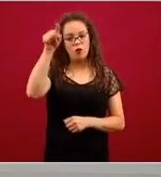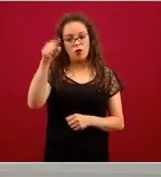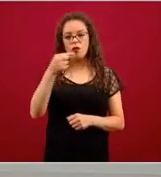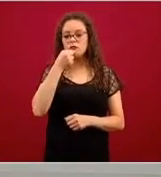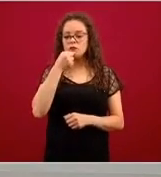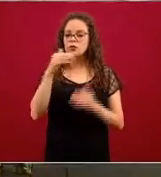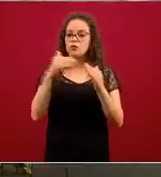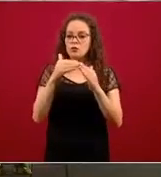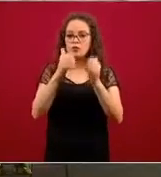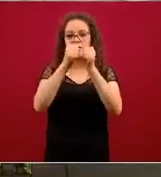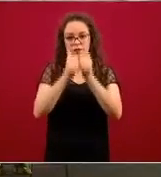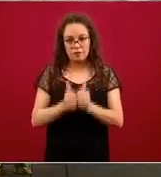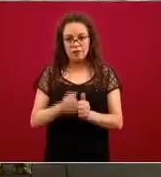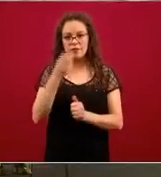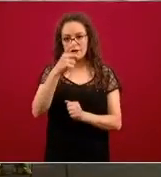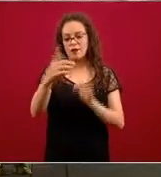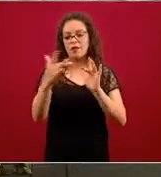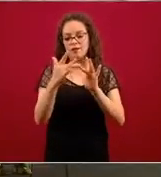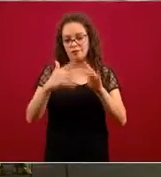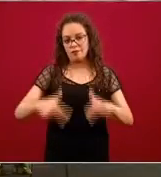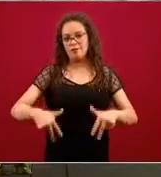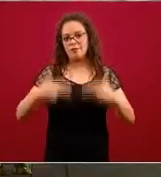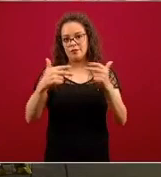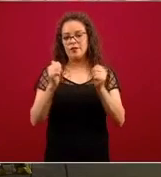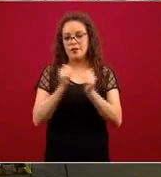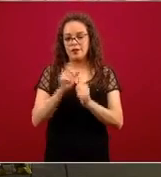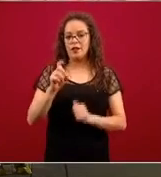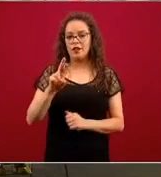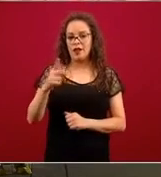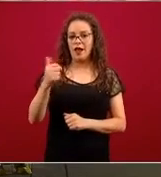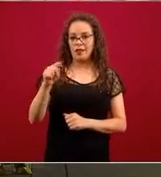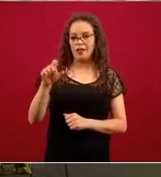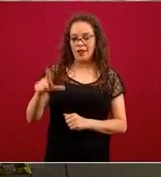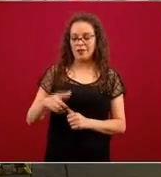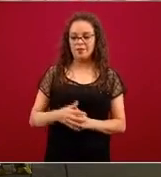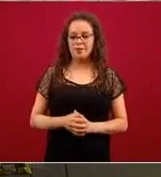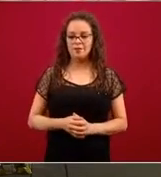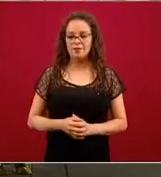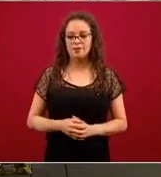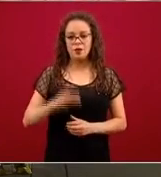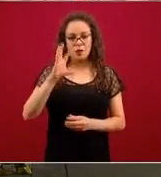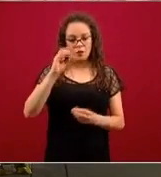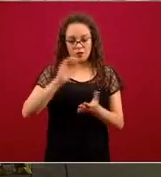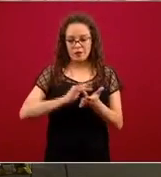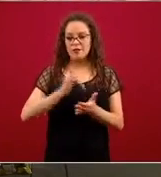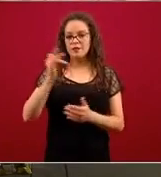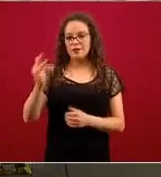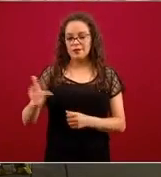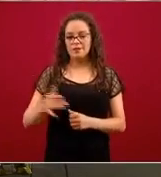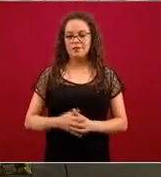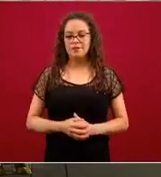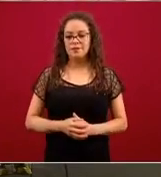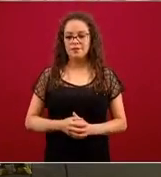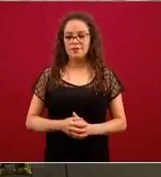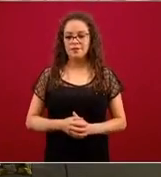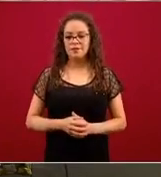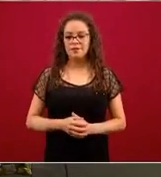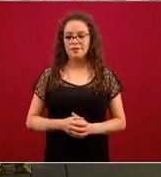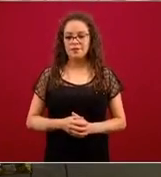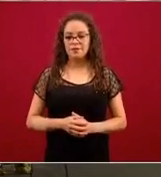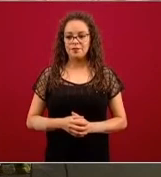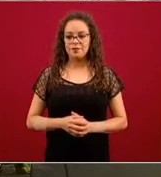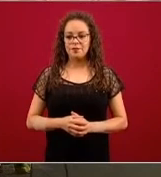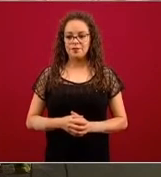interacting remotely from their homes with Dr. Gattel. Thank you very much for your attention.